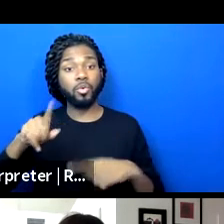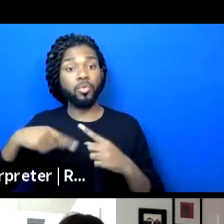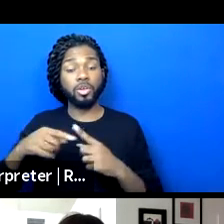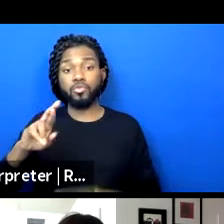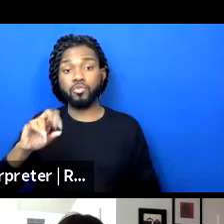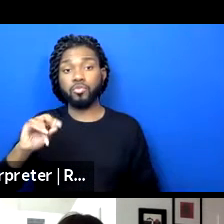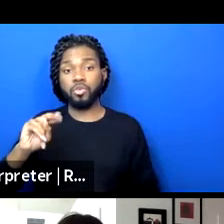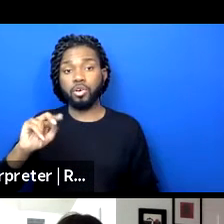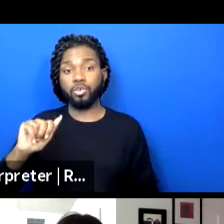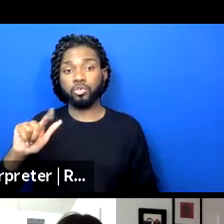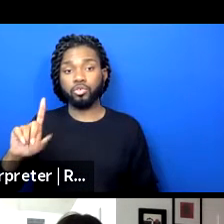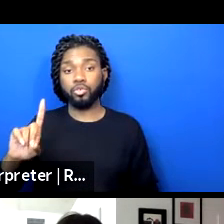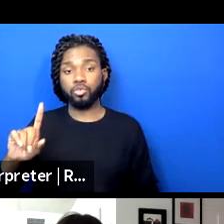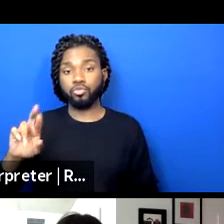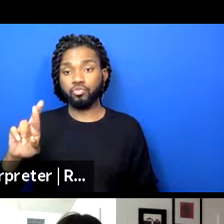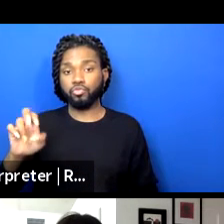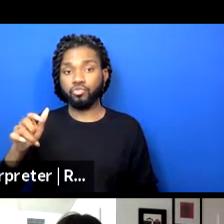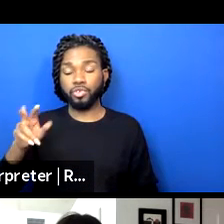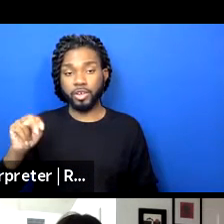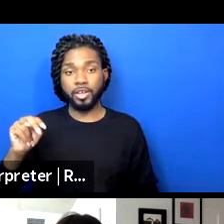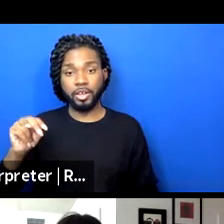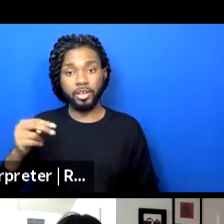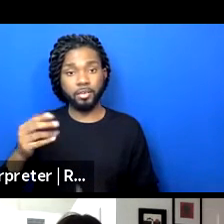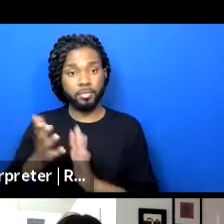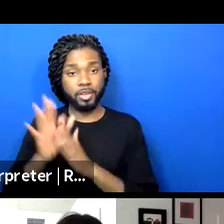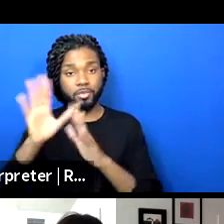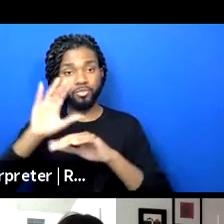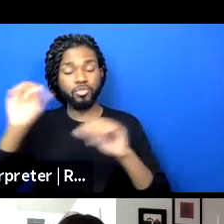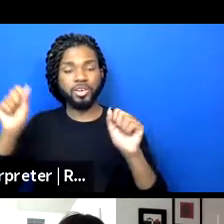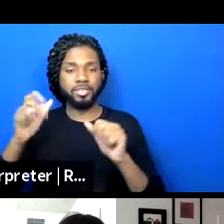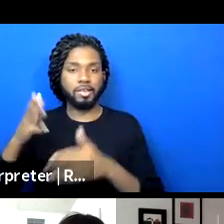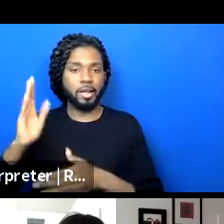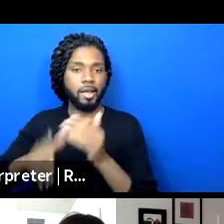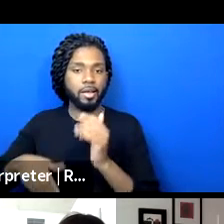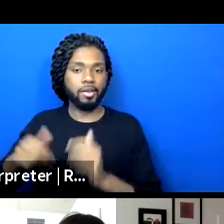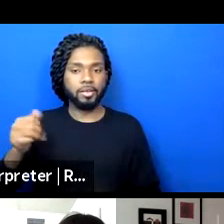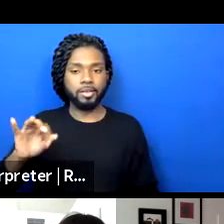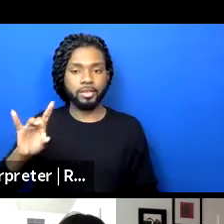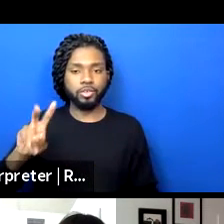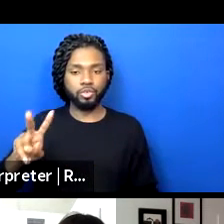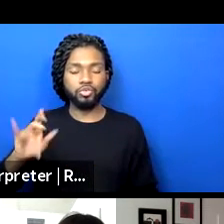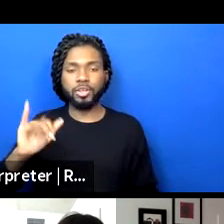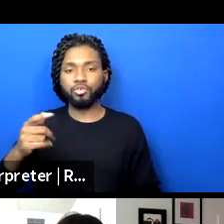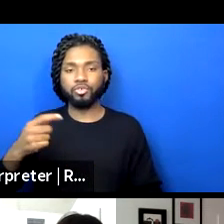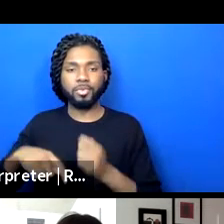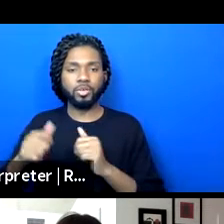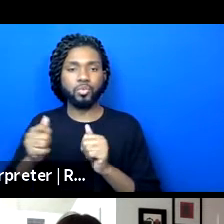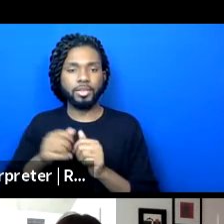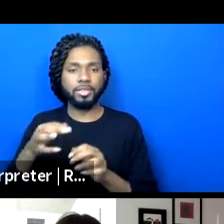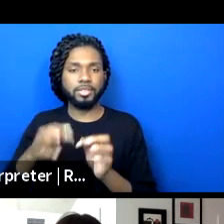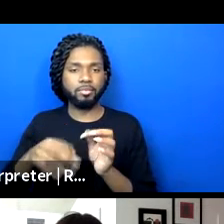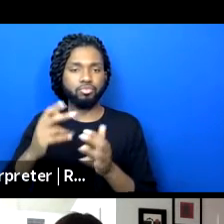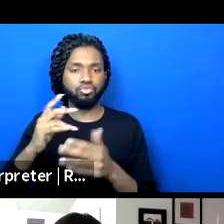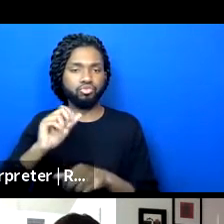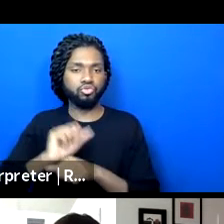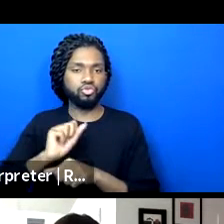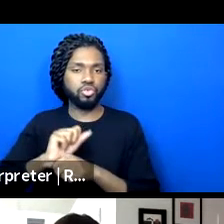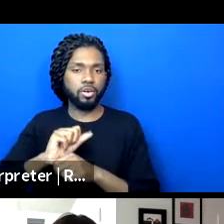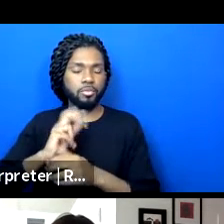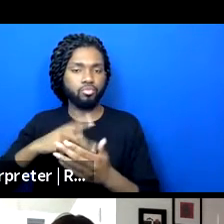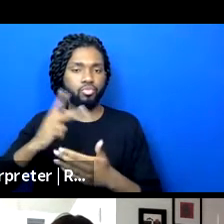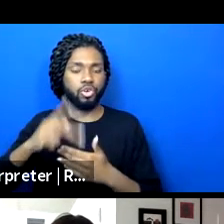1981, it had an end date of 1982. It was replaced by a simple jobs program that took all the